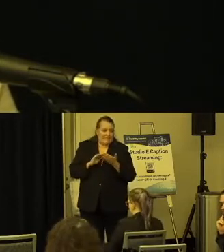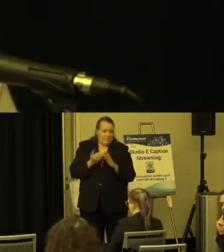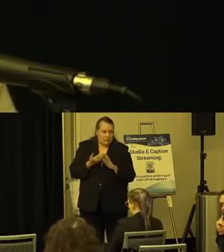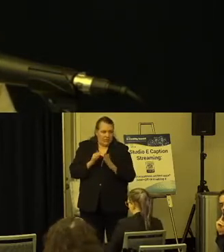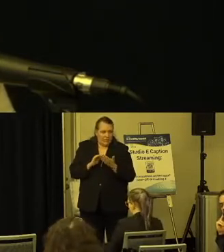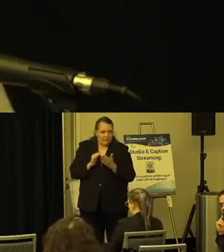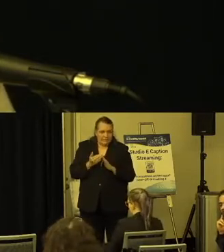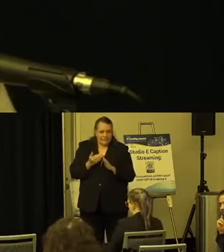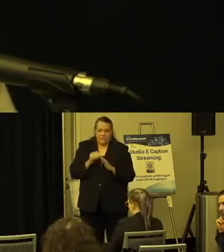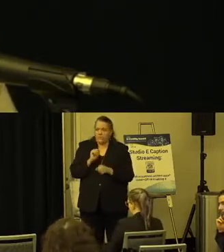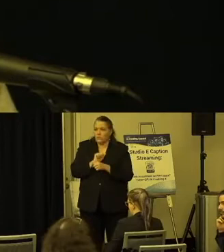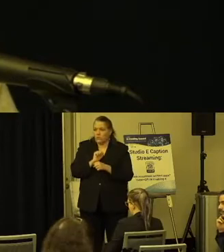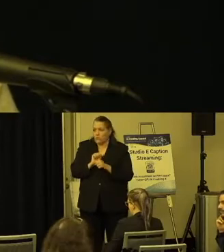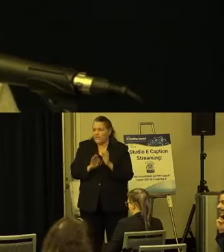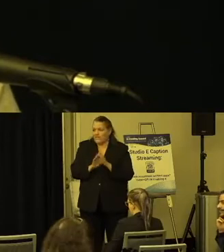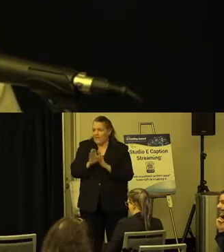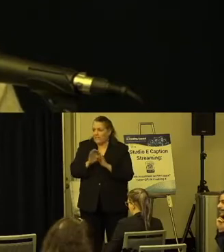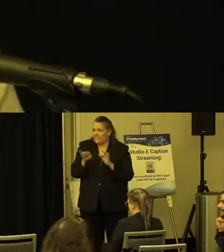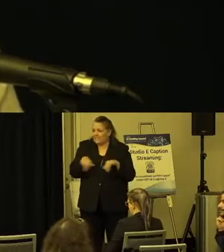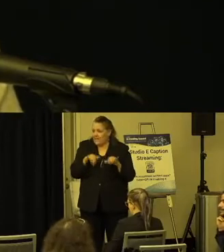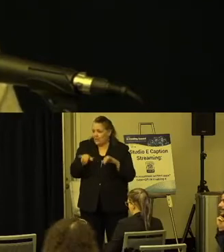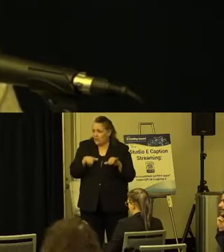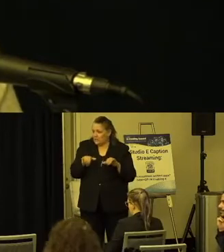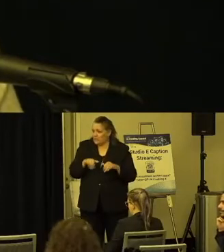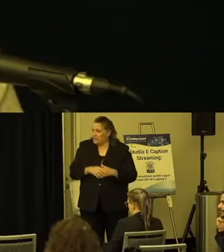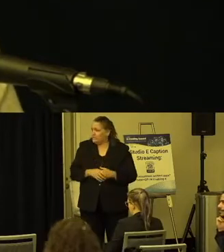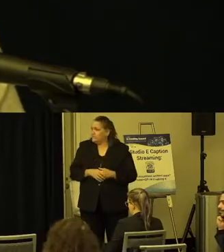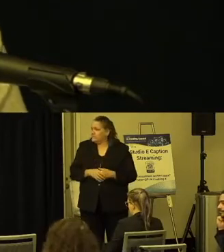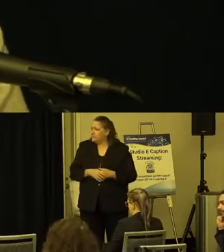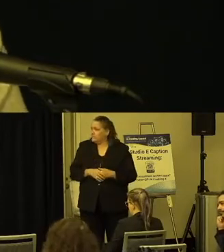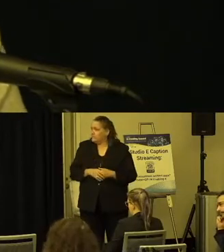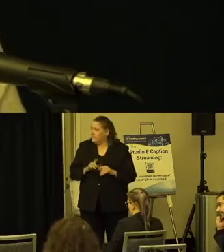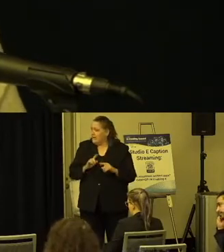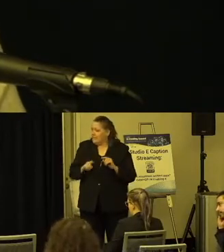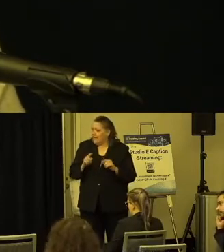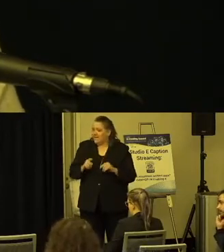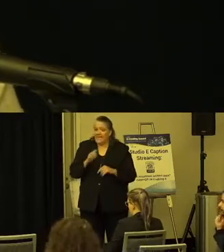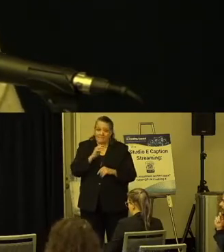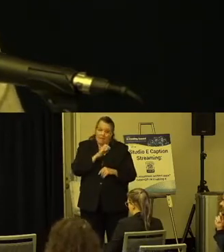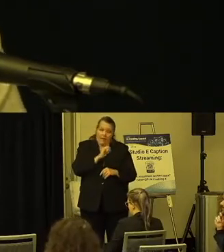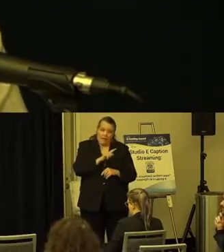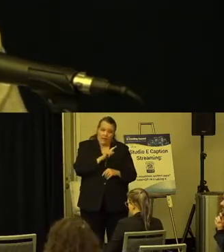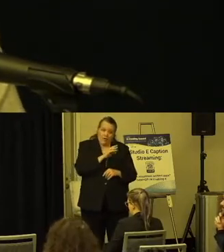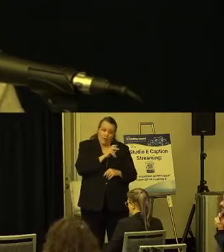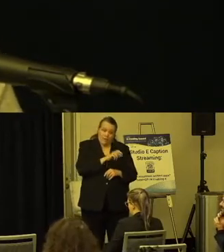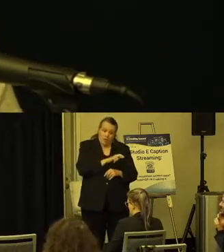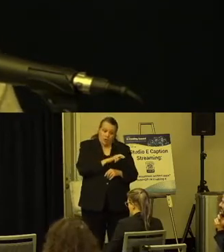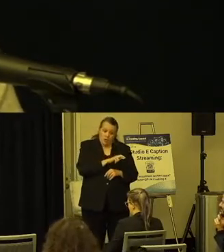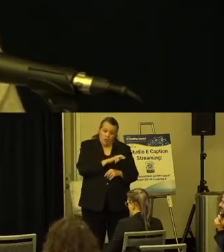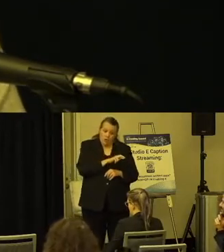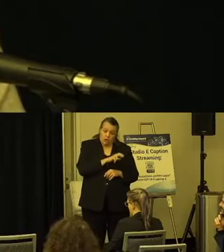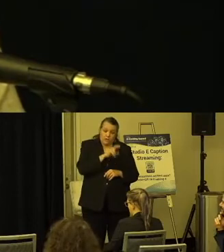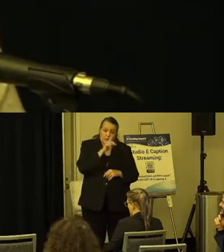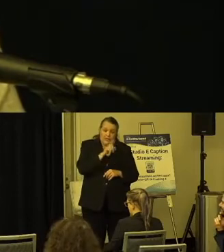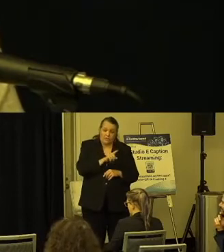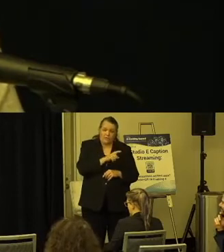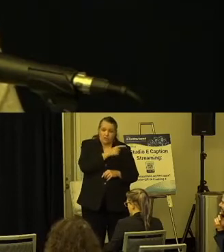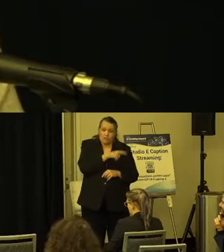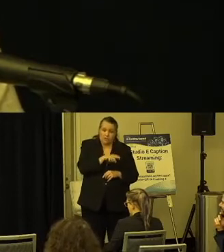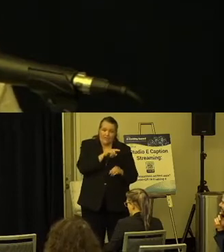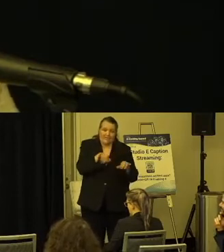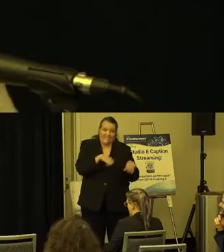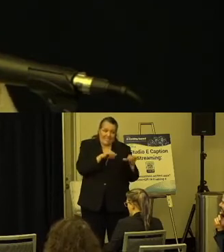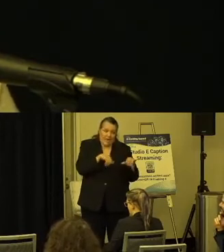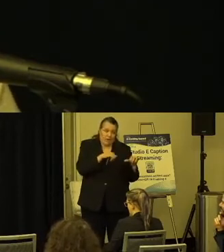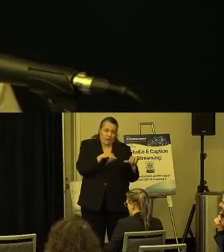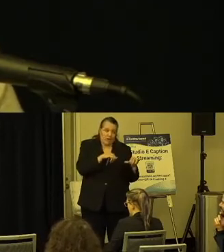comes together to work on developing these standards. But it takes Michael Cooper to actually make sure that these